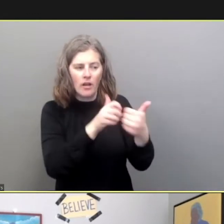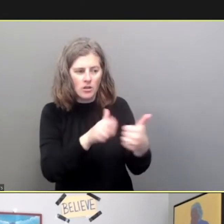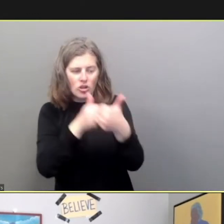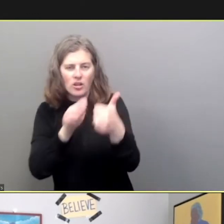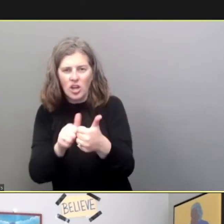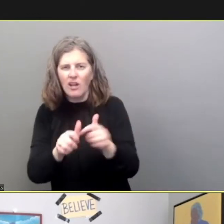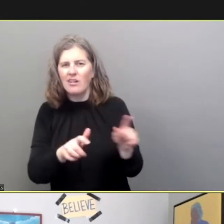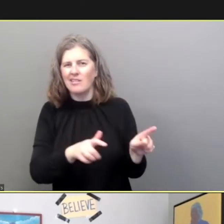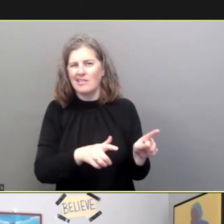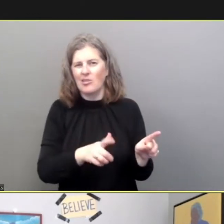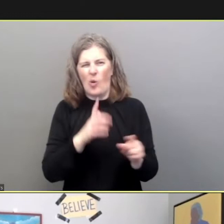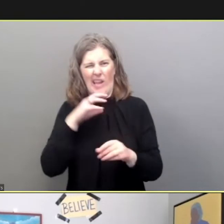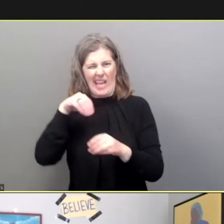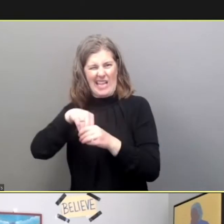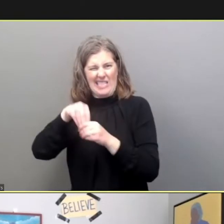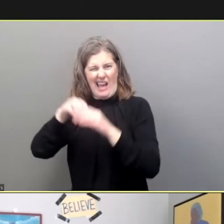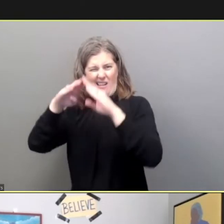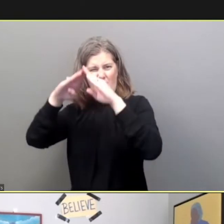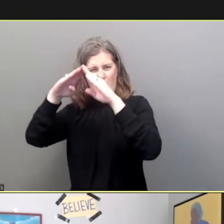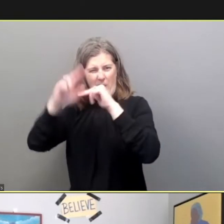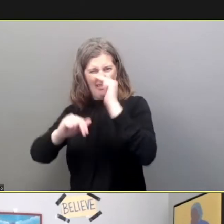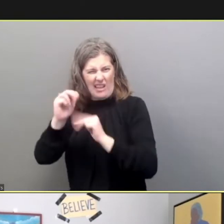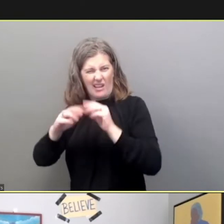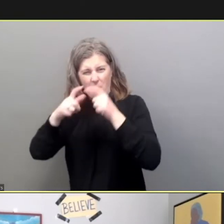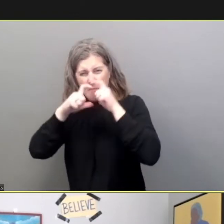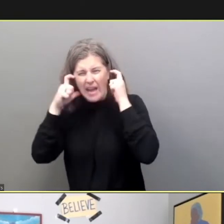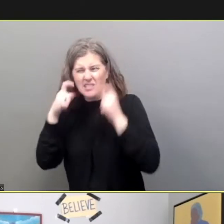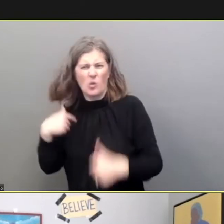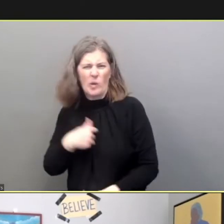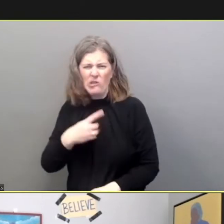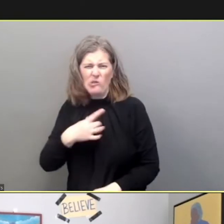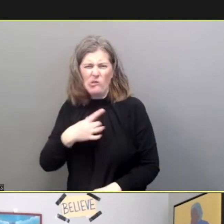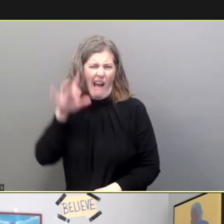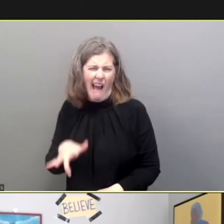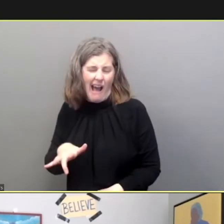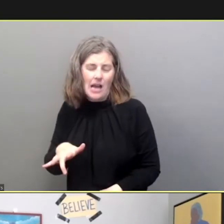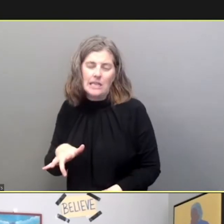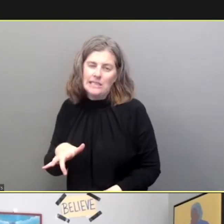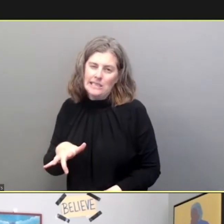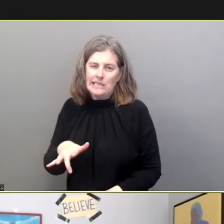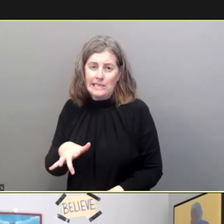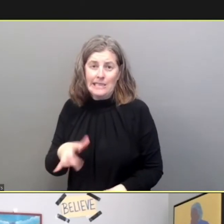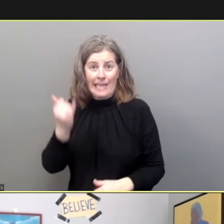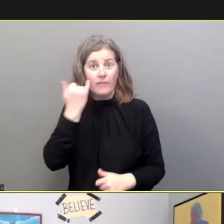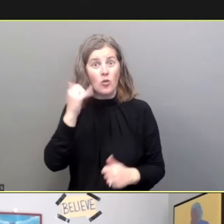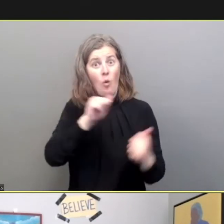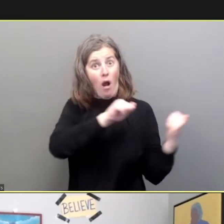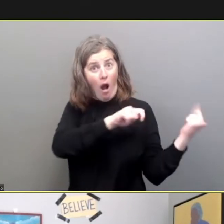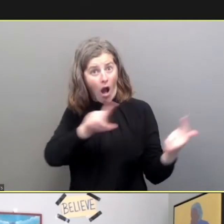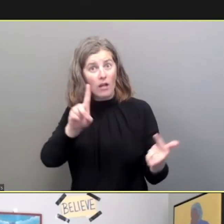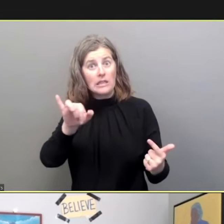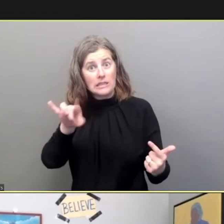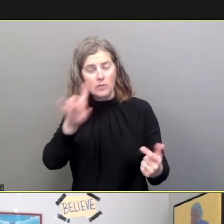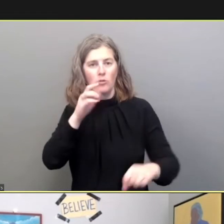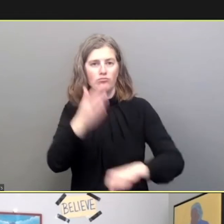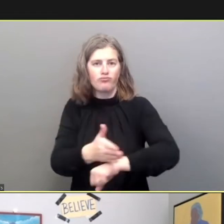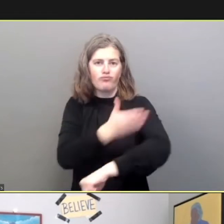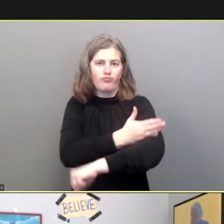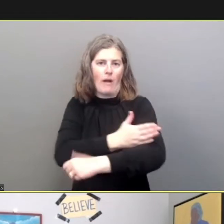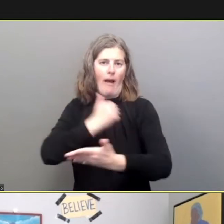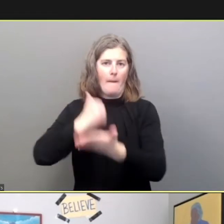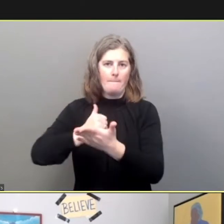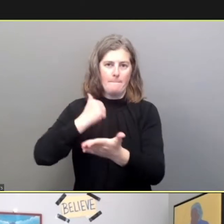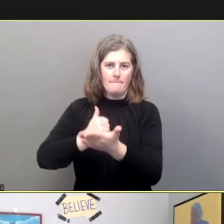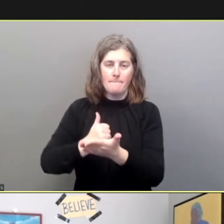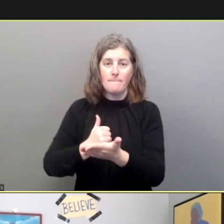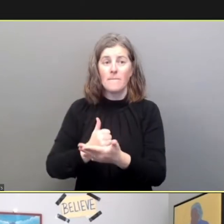think indoor masking, while not everybody likes it, is something that if everyone did it would make a big difference. I think return